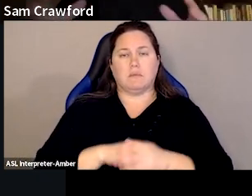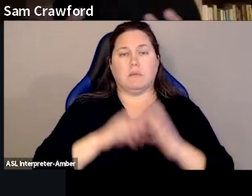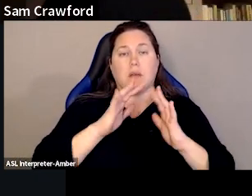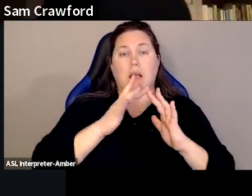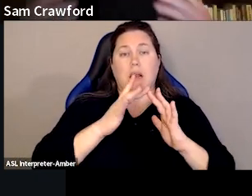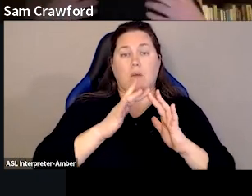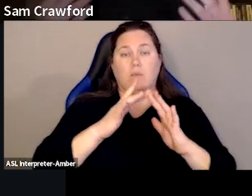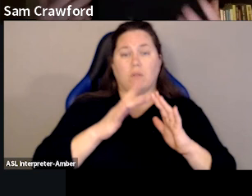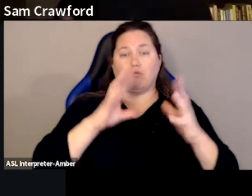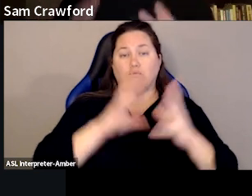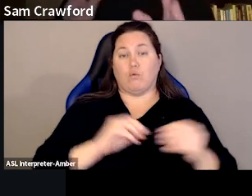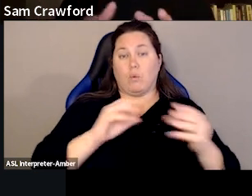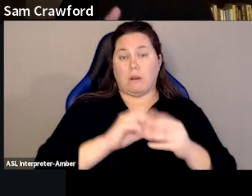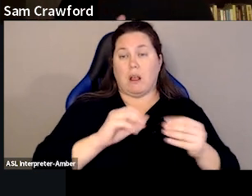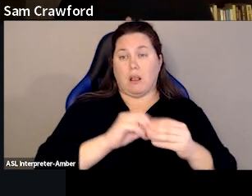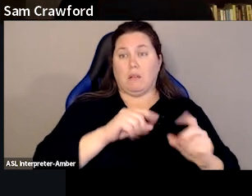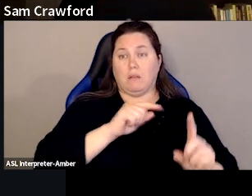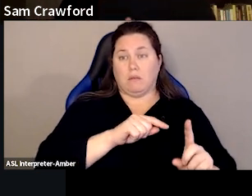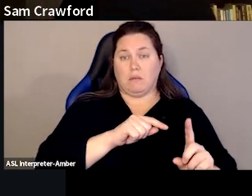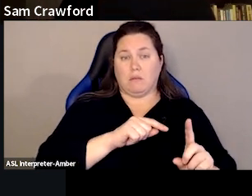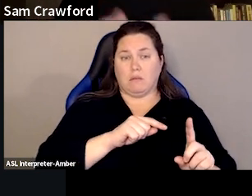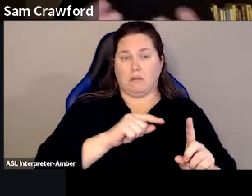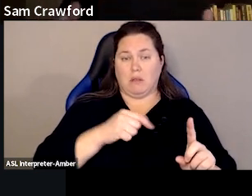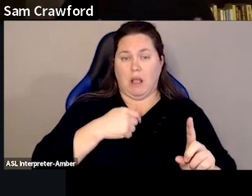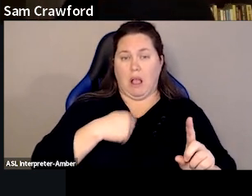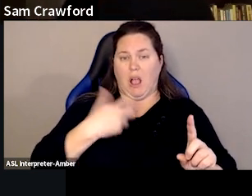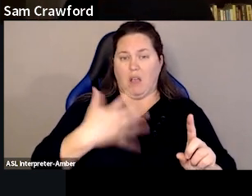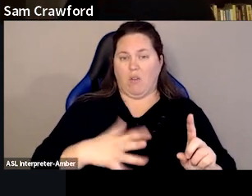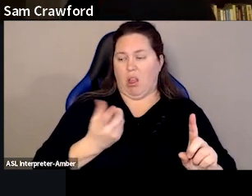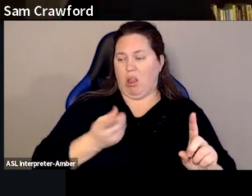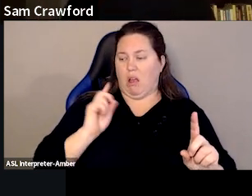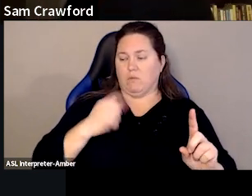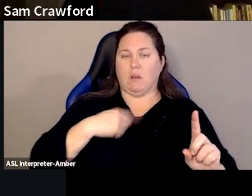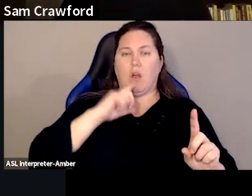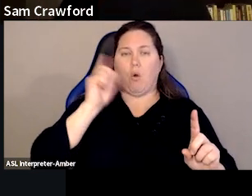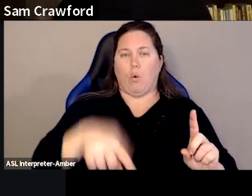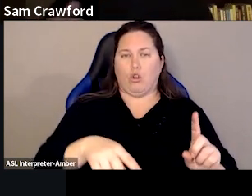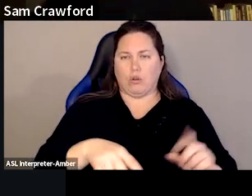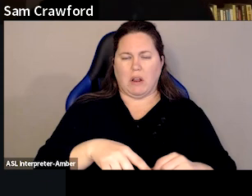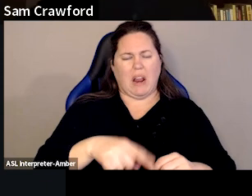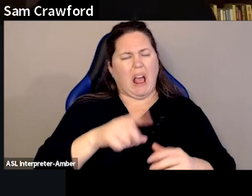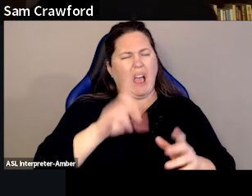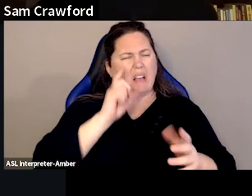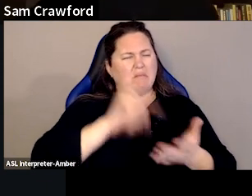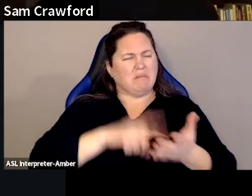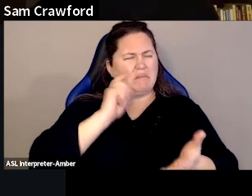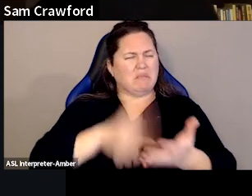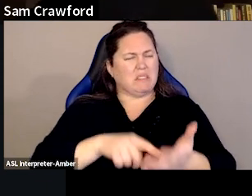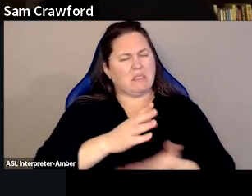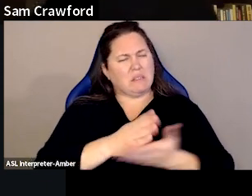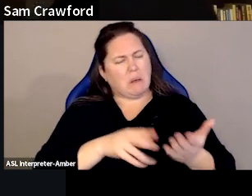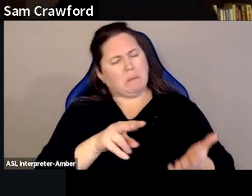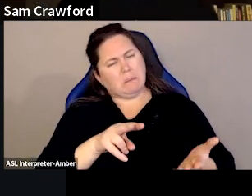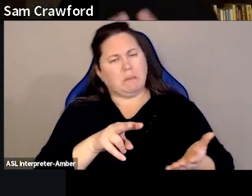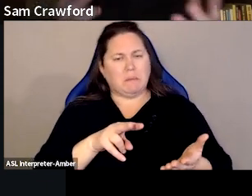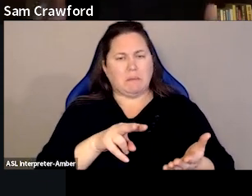storytelling for goods website. I personally audited this last week, and I found some things sticking out like a sore thumb. So one of which was the